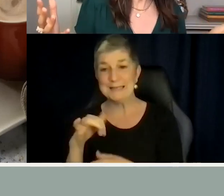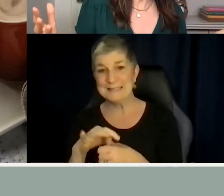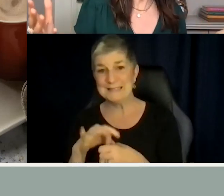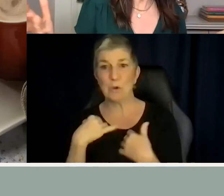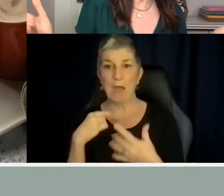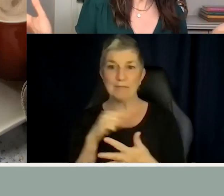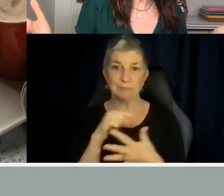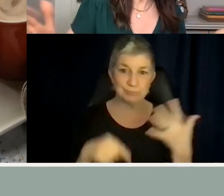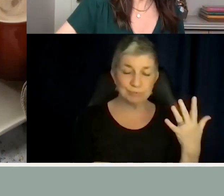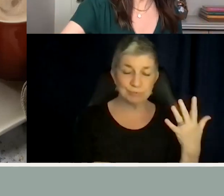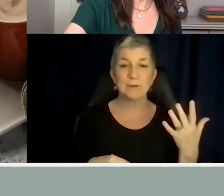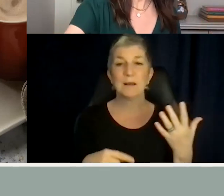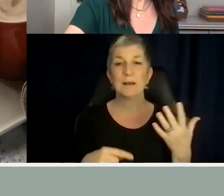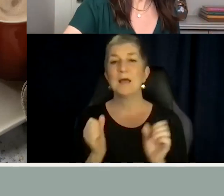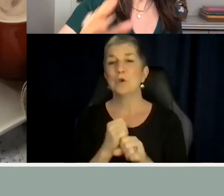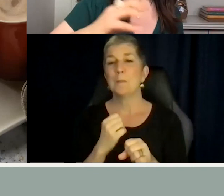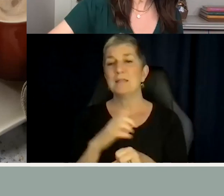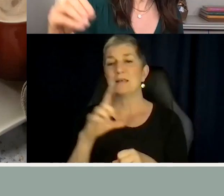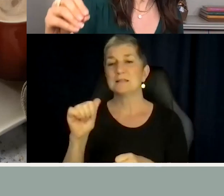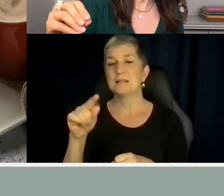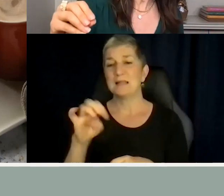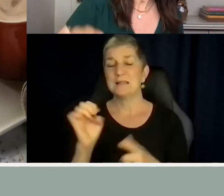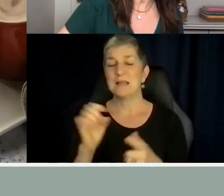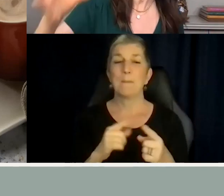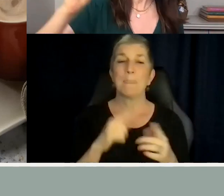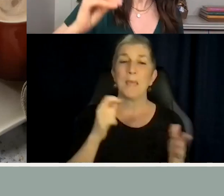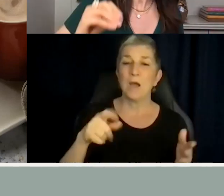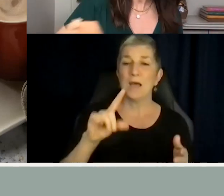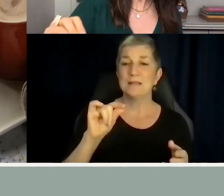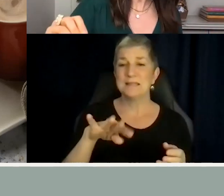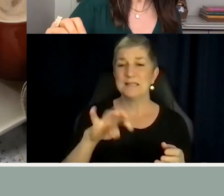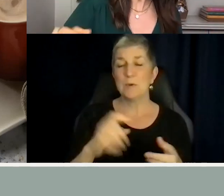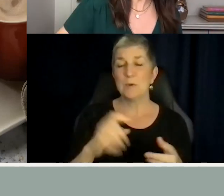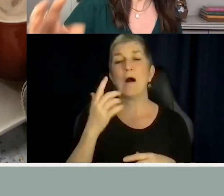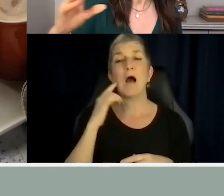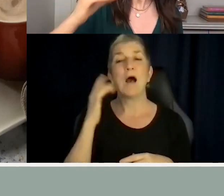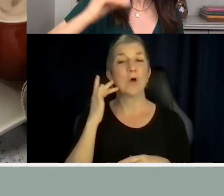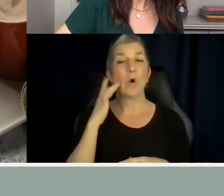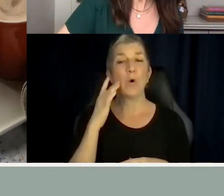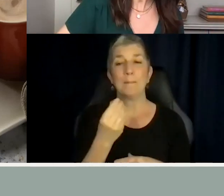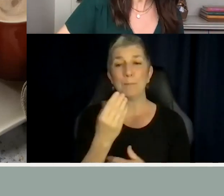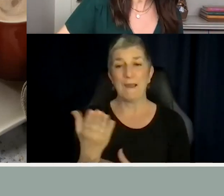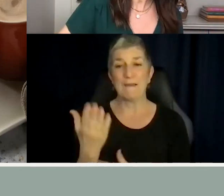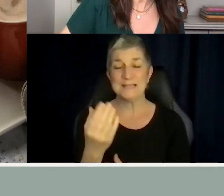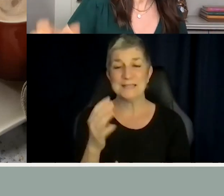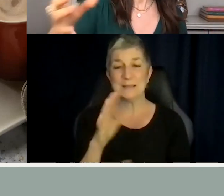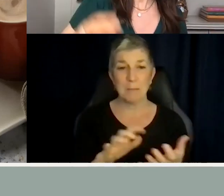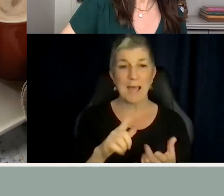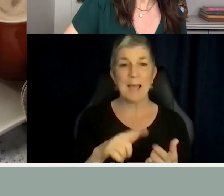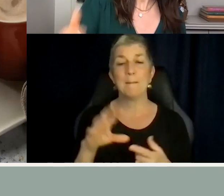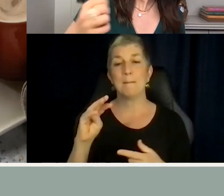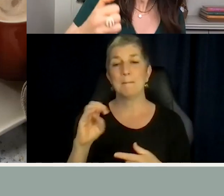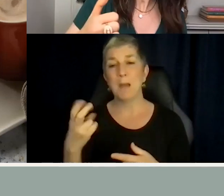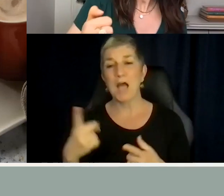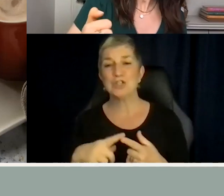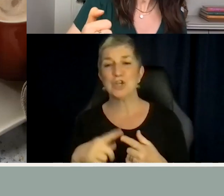simply taking, to make this latte, a teaspoon of a golden breakfast blend, some matcha powder, and plant-based milk. And